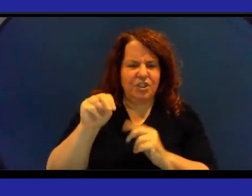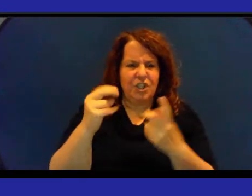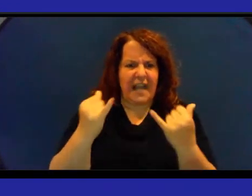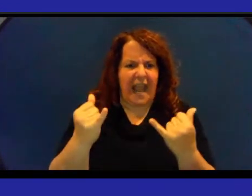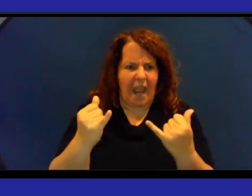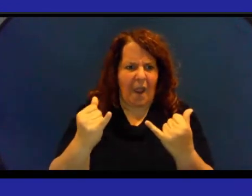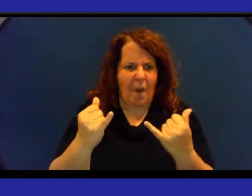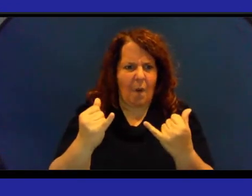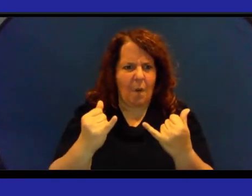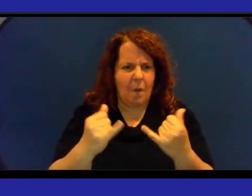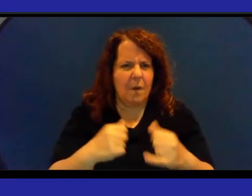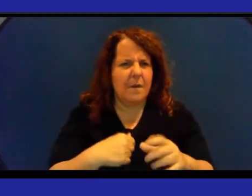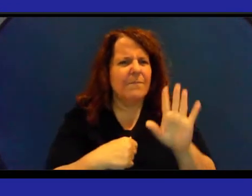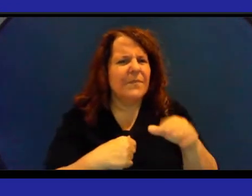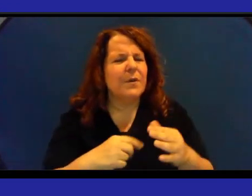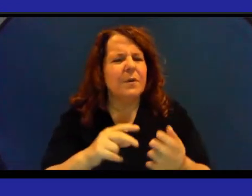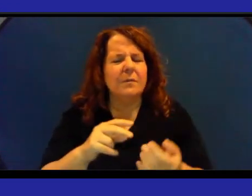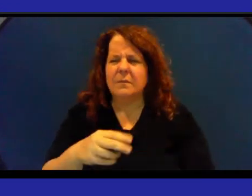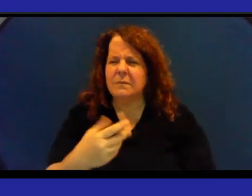part? I didn't quite hear.